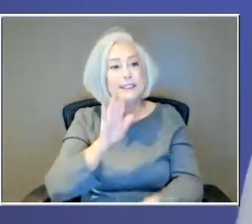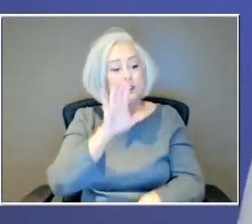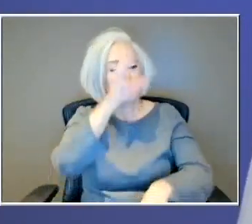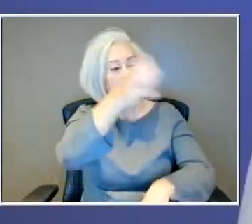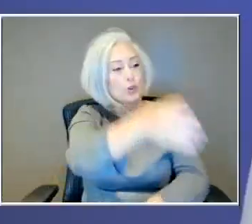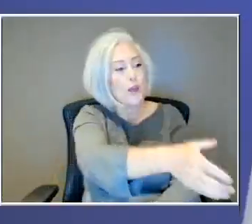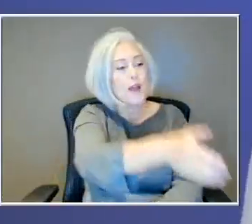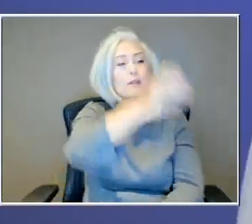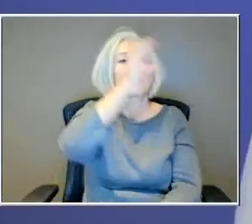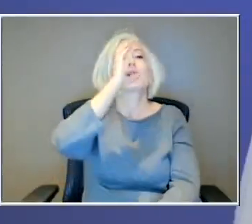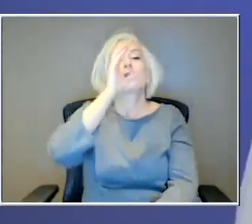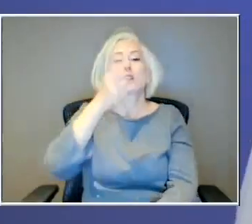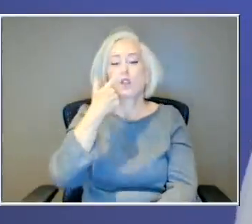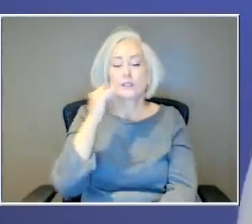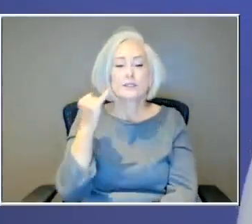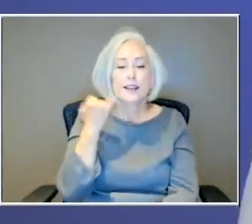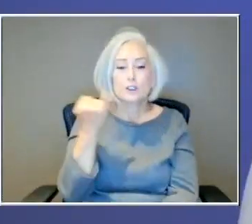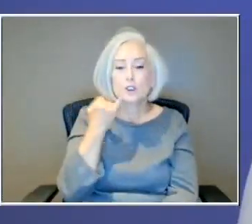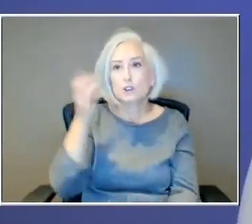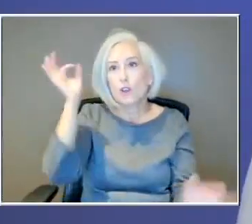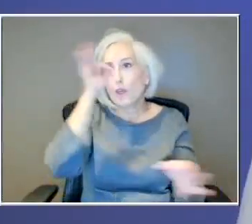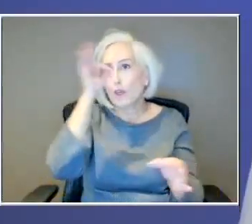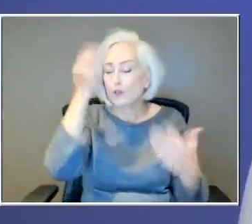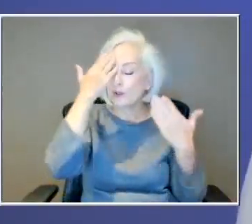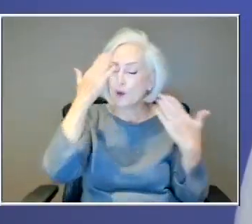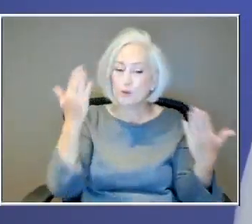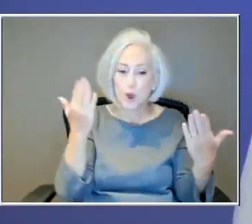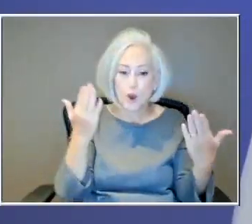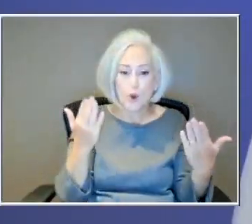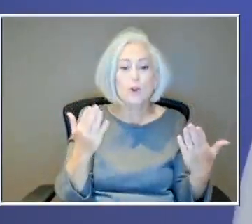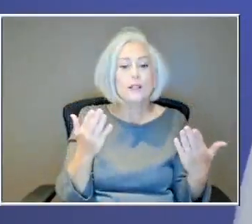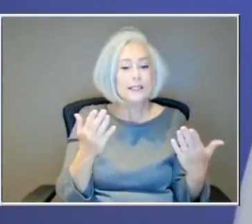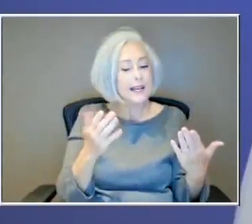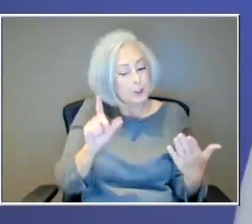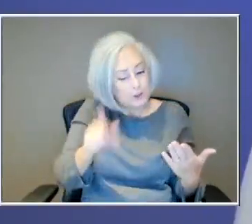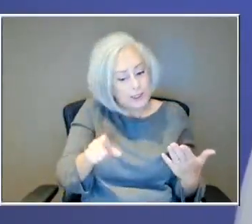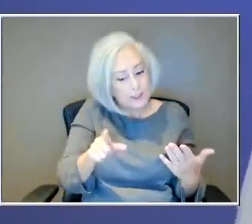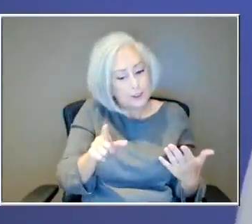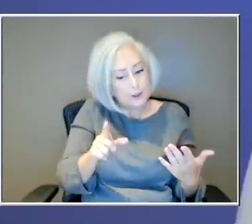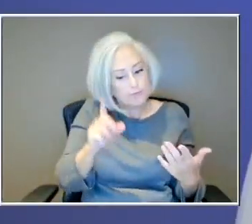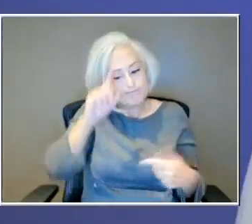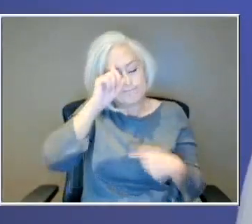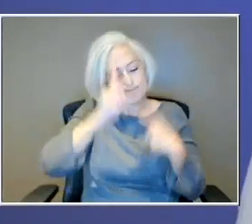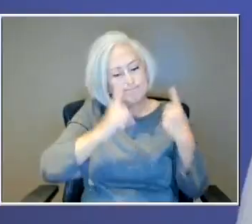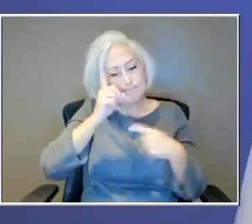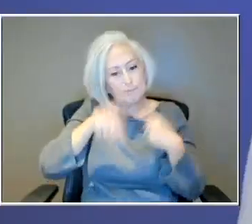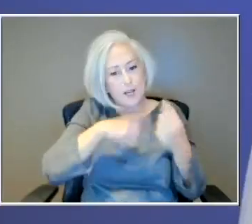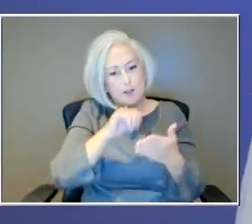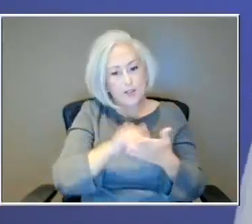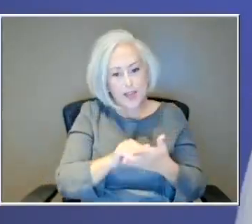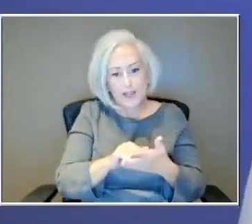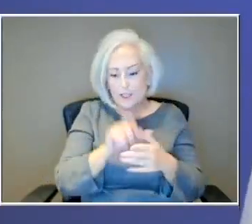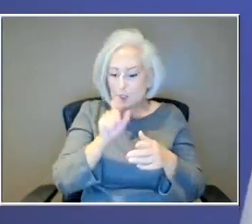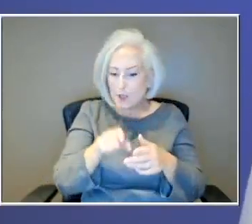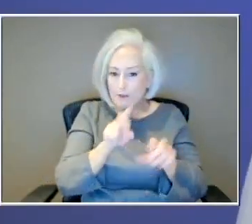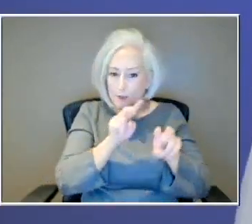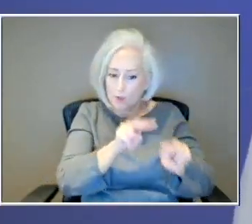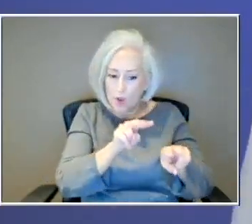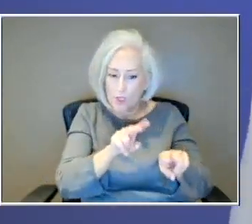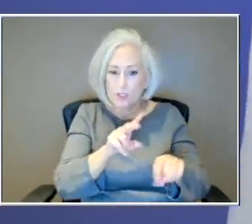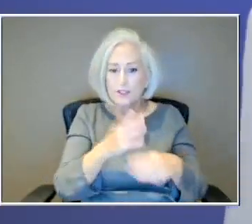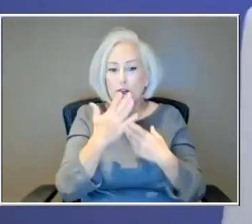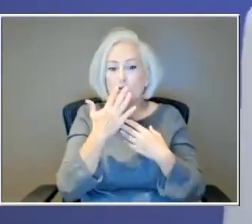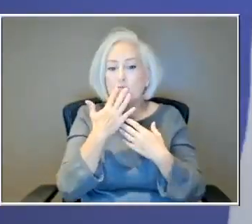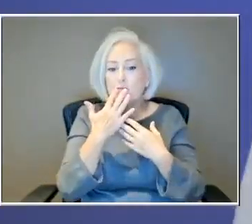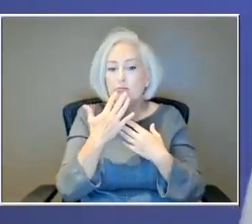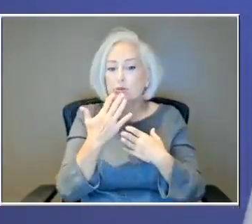looks like juice, they don't know the difference. And there's some different considerations in kids. We often have to watch their glucose or their sugar to make sure that we